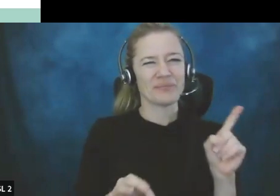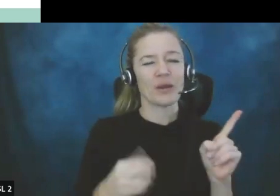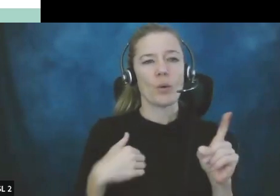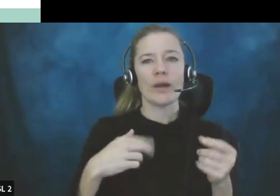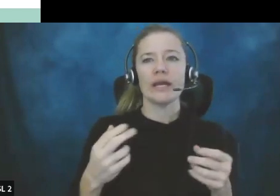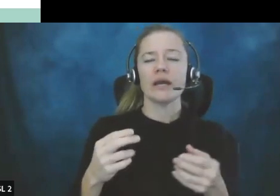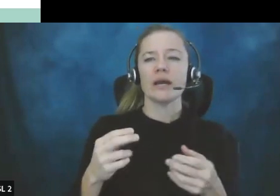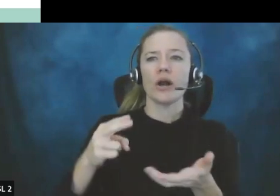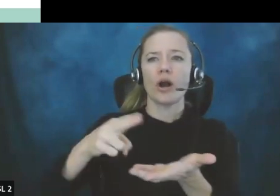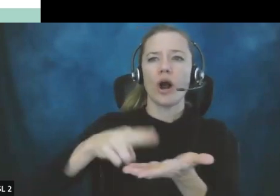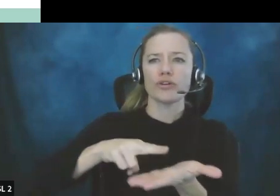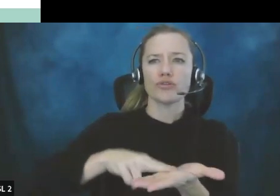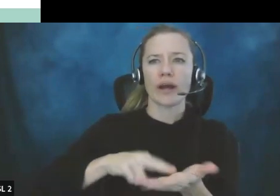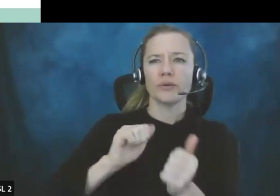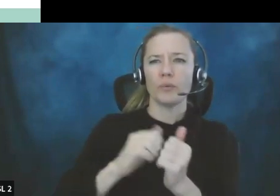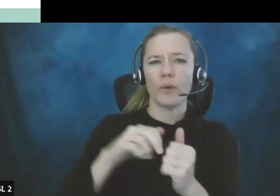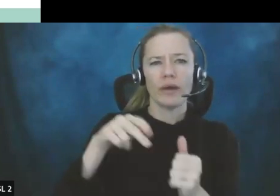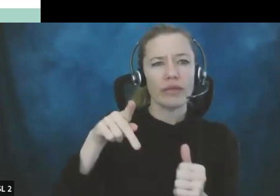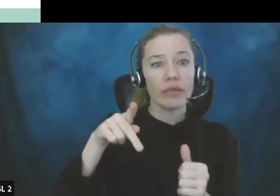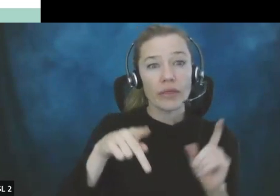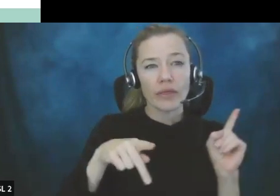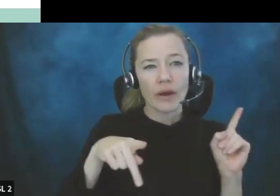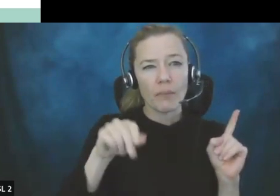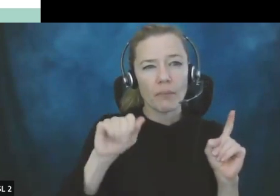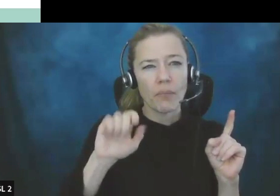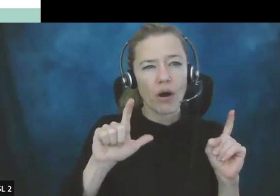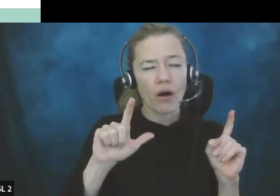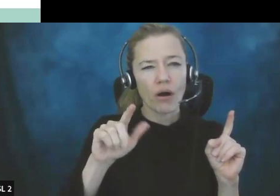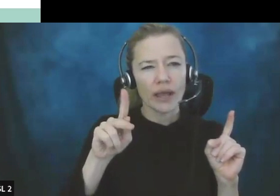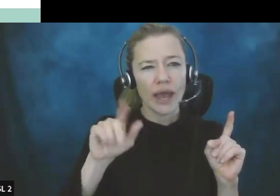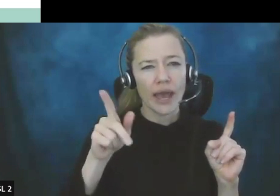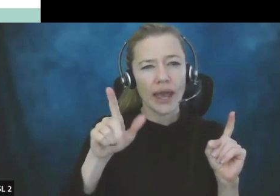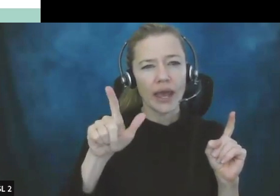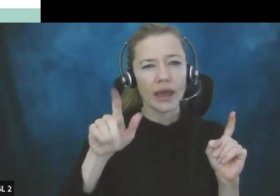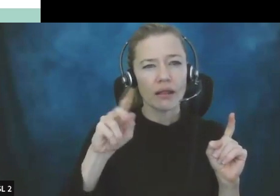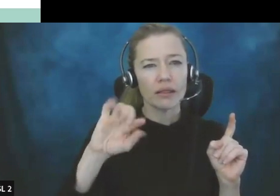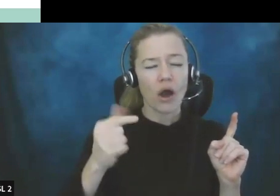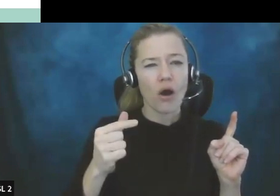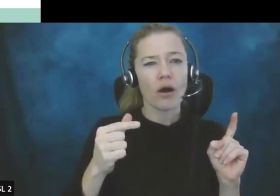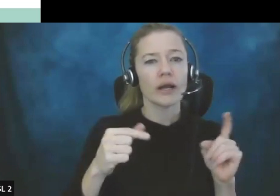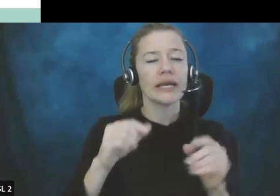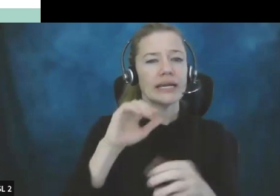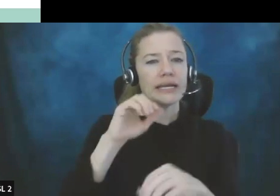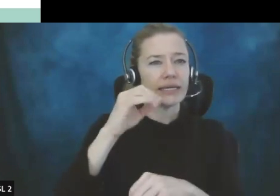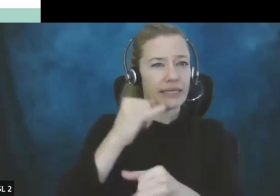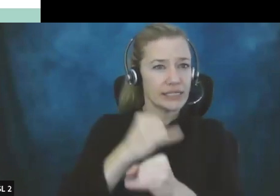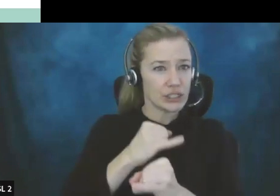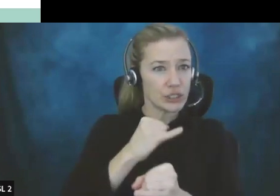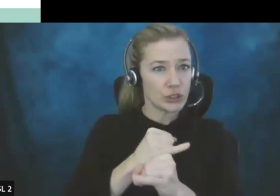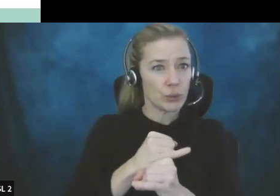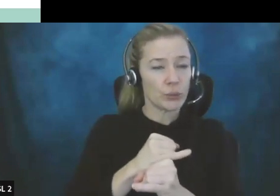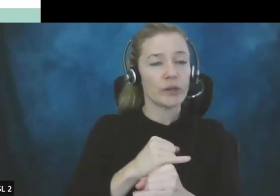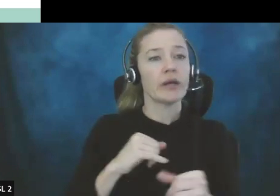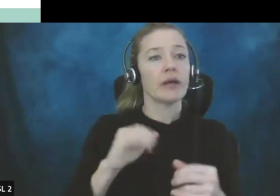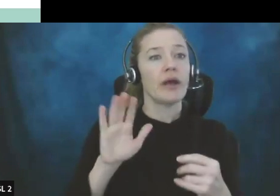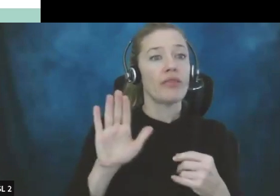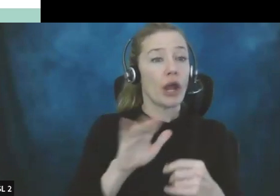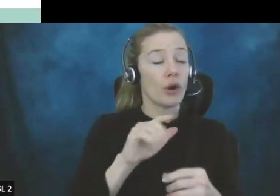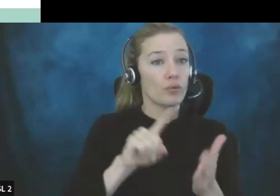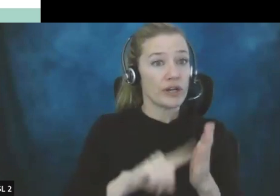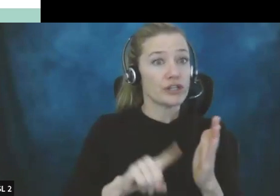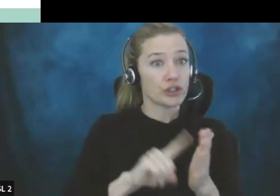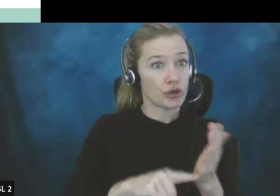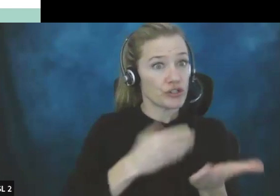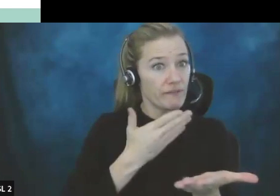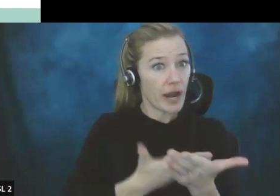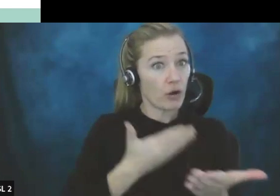We contracted with the Paul K. Longmore Institute to assess the need for a community cultural center. Their